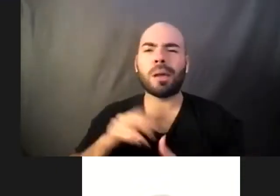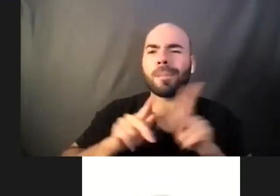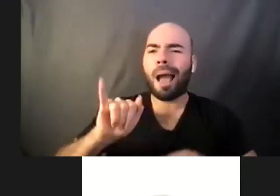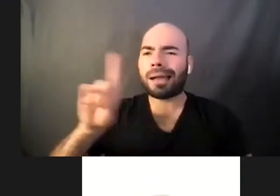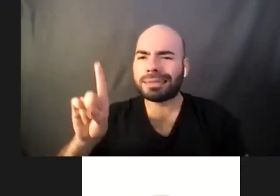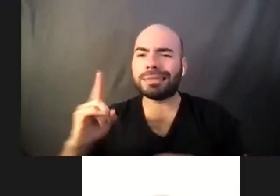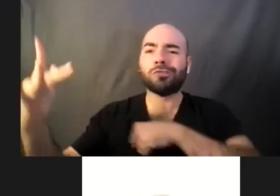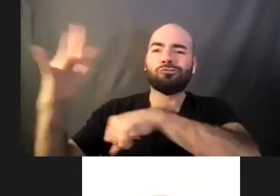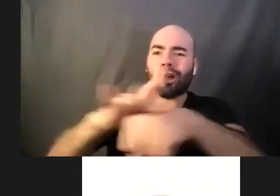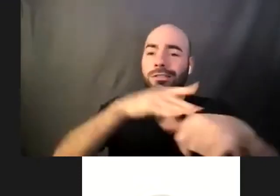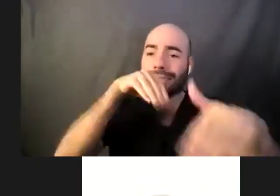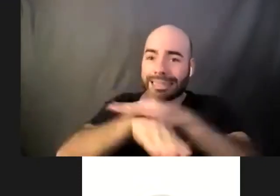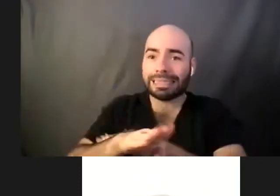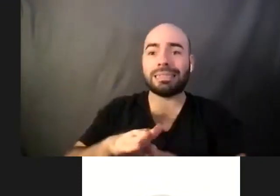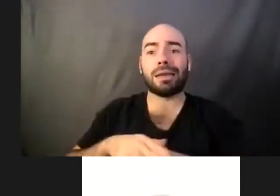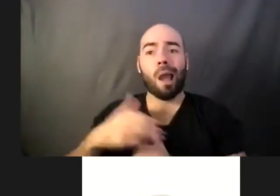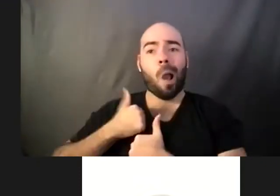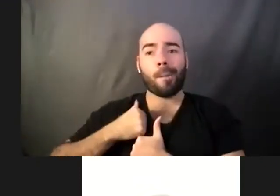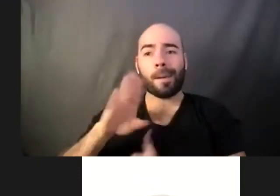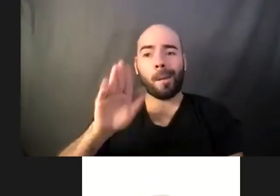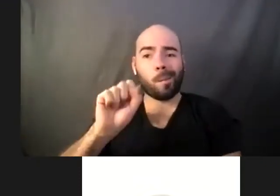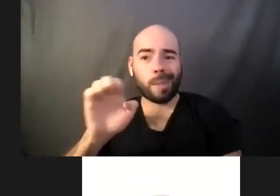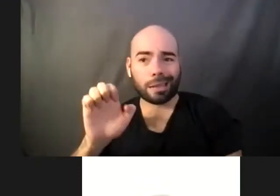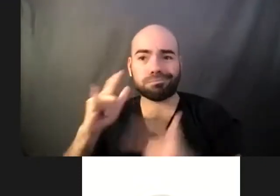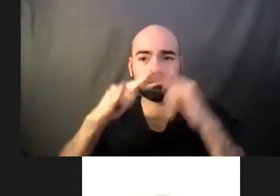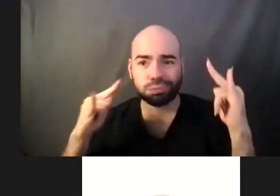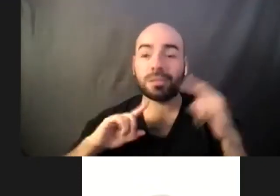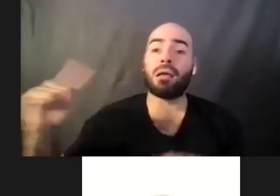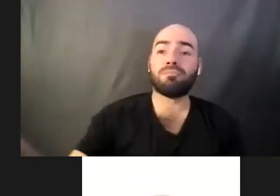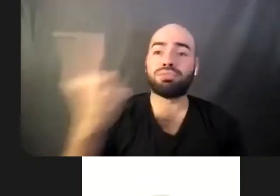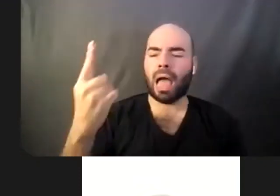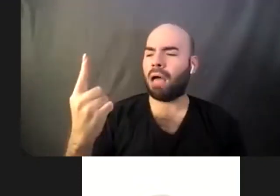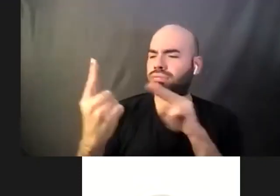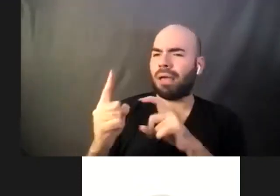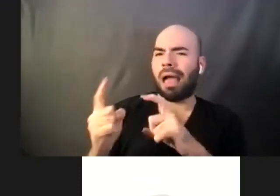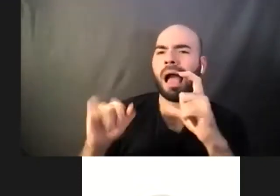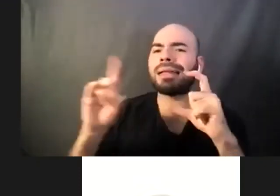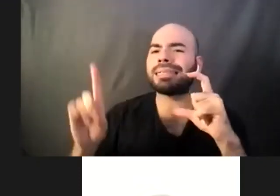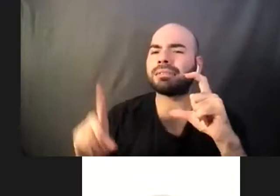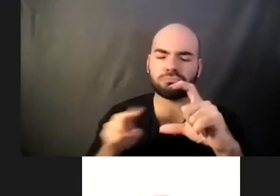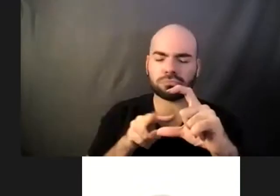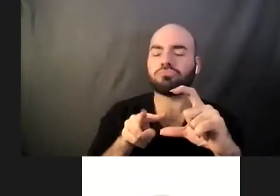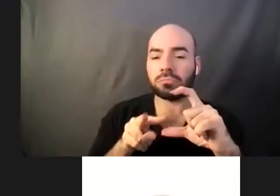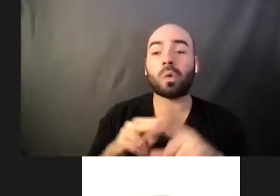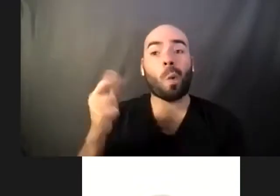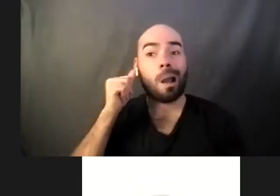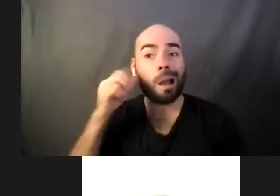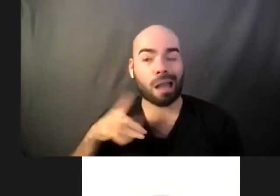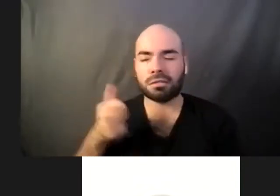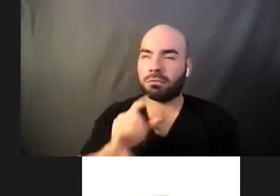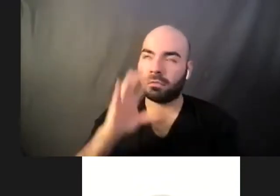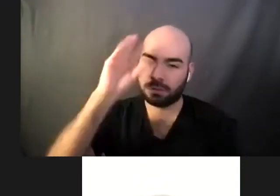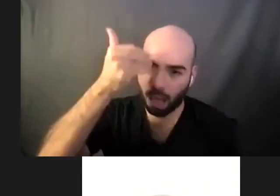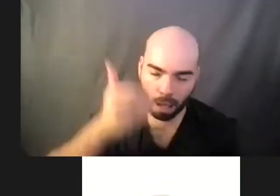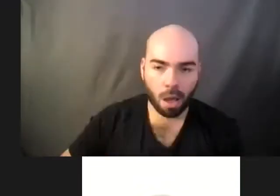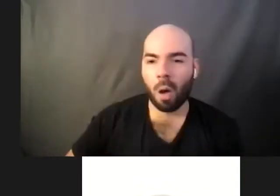base. And this guy came in, him and I just had a really bad relationship. I thought he was so dumb. And he was just white guy, meathead. And